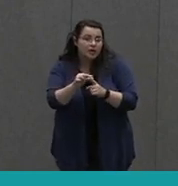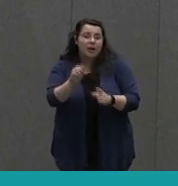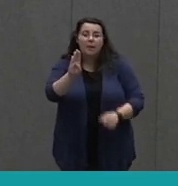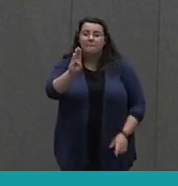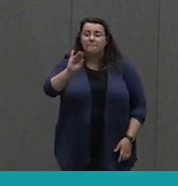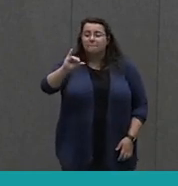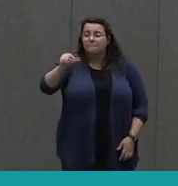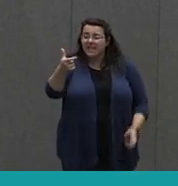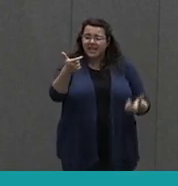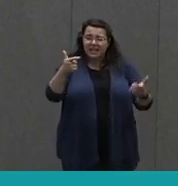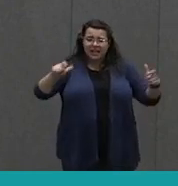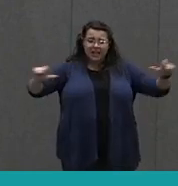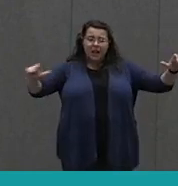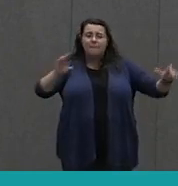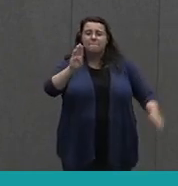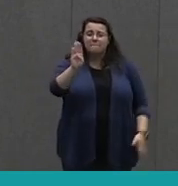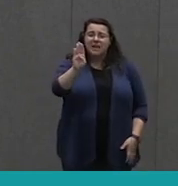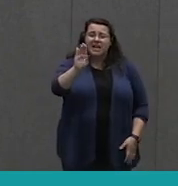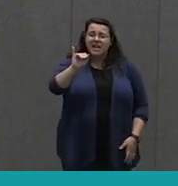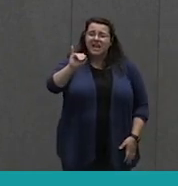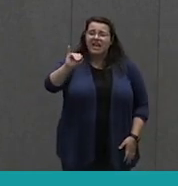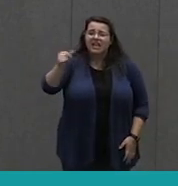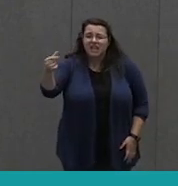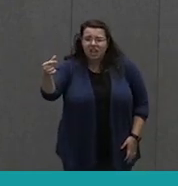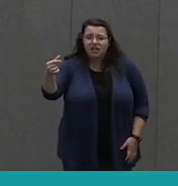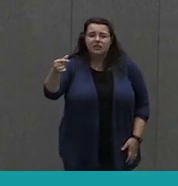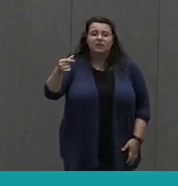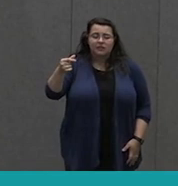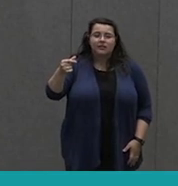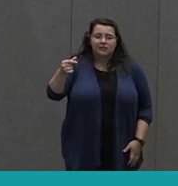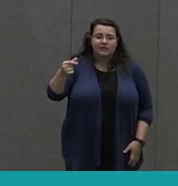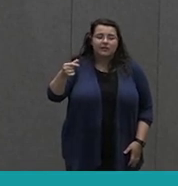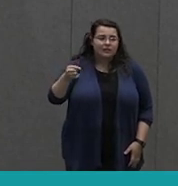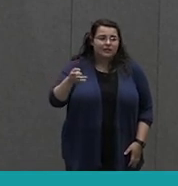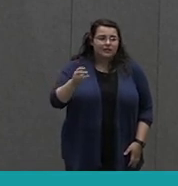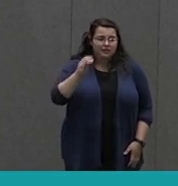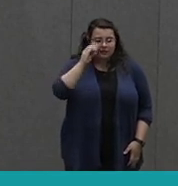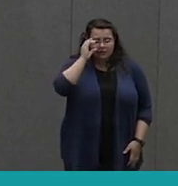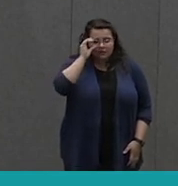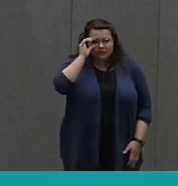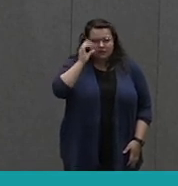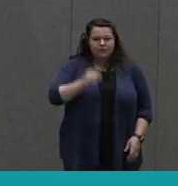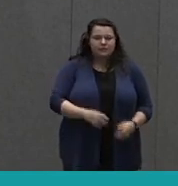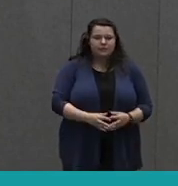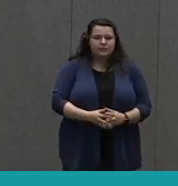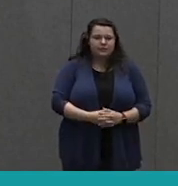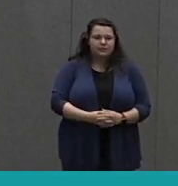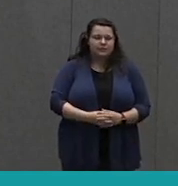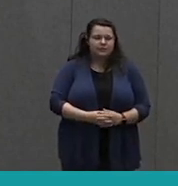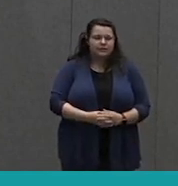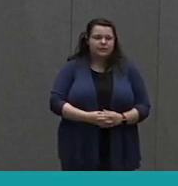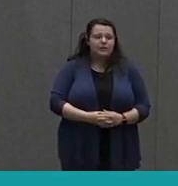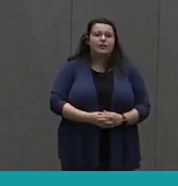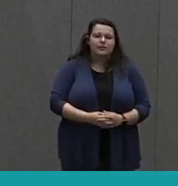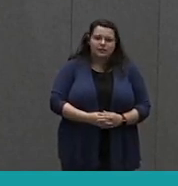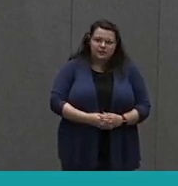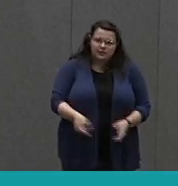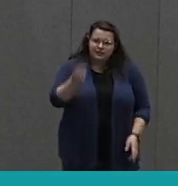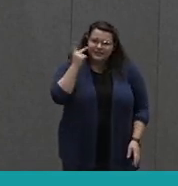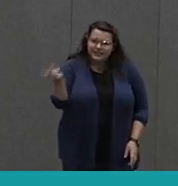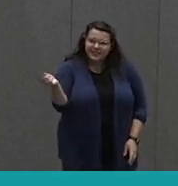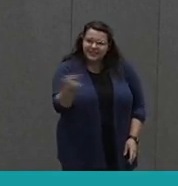wheels, gas pedals, brakes. I am totally dual op. Do you know